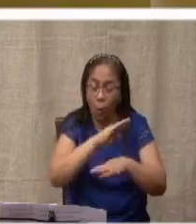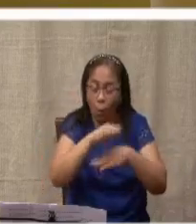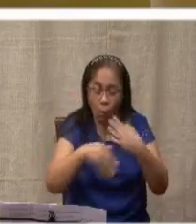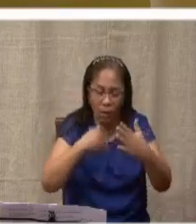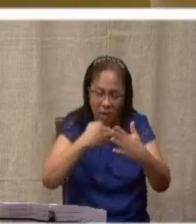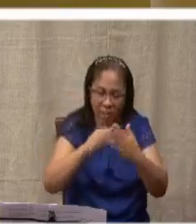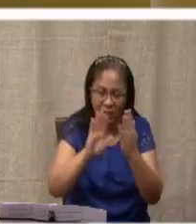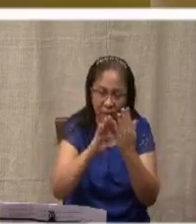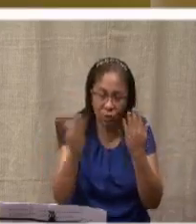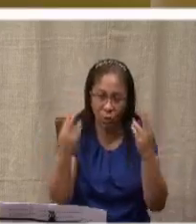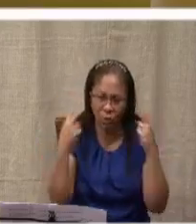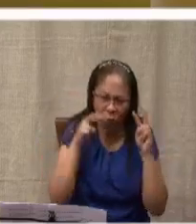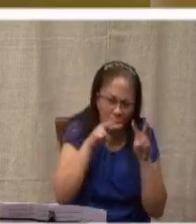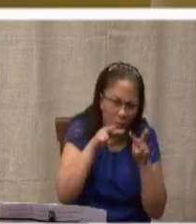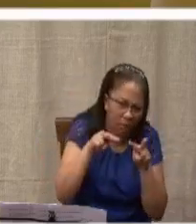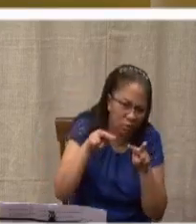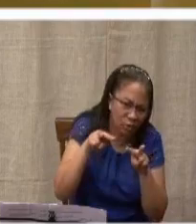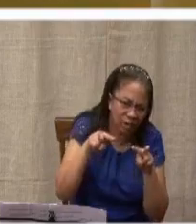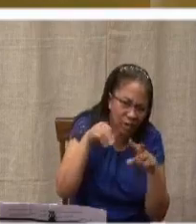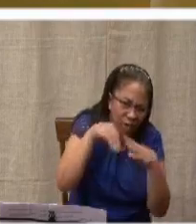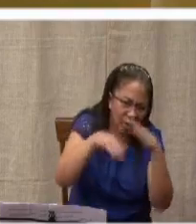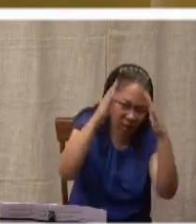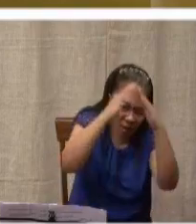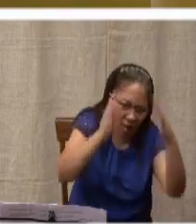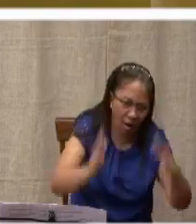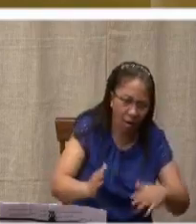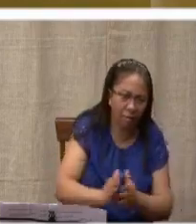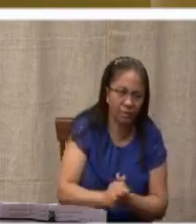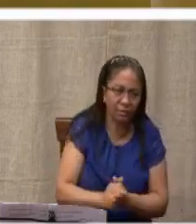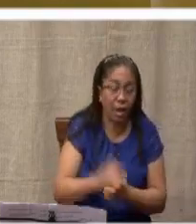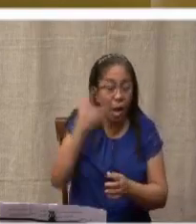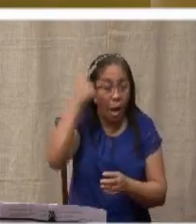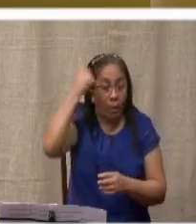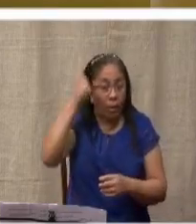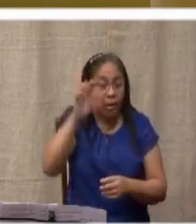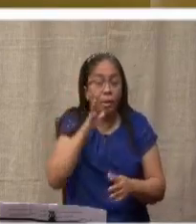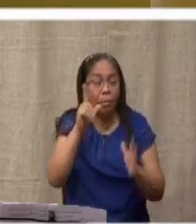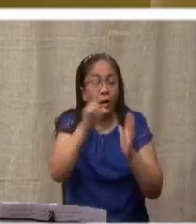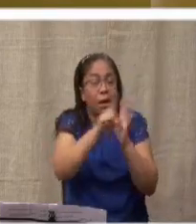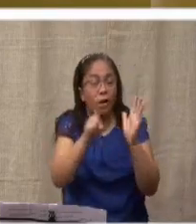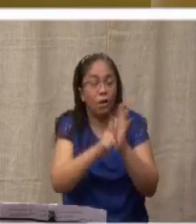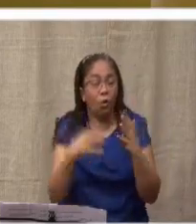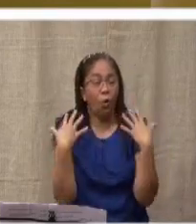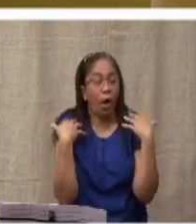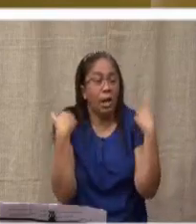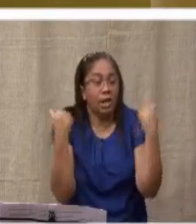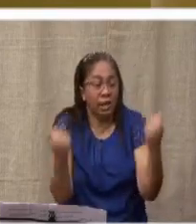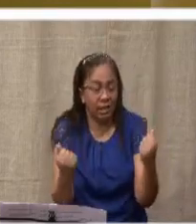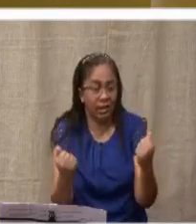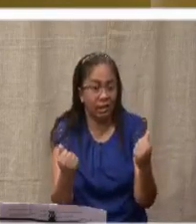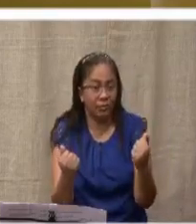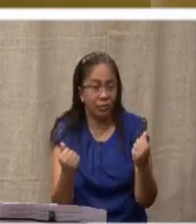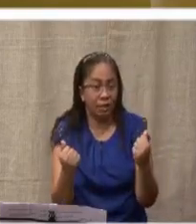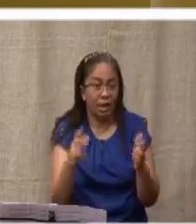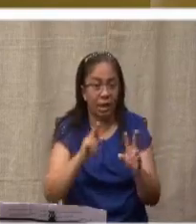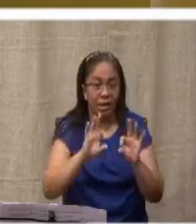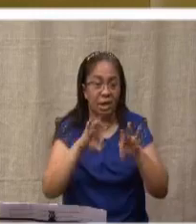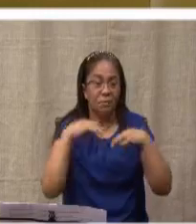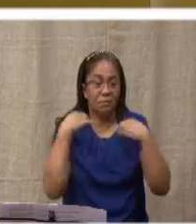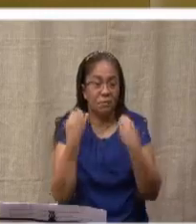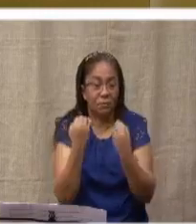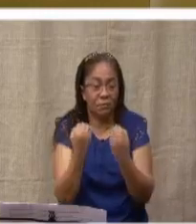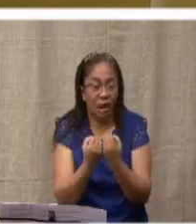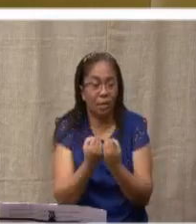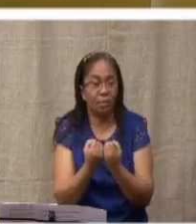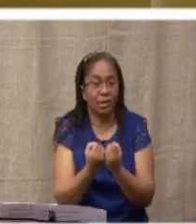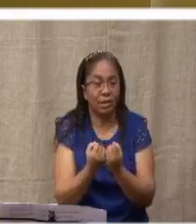house looking in because once the mother-in-law is healed once hospitality returns to the family once the